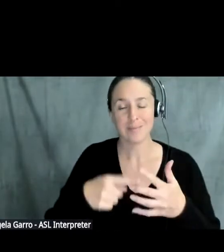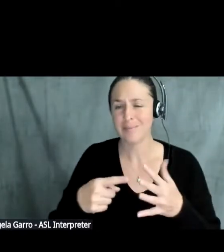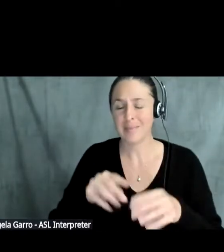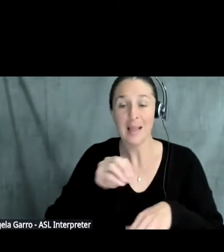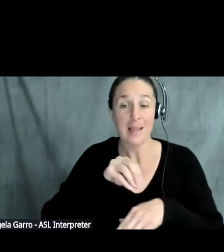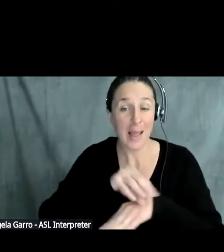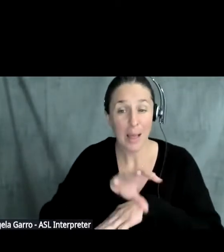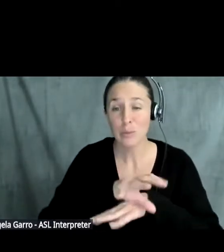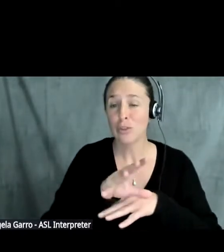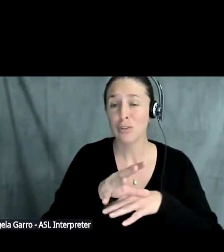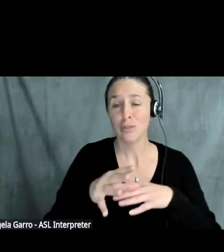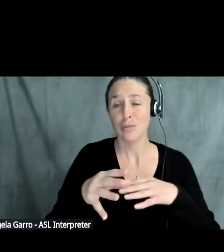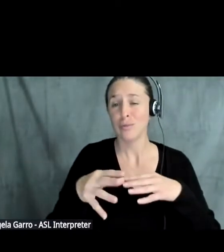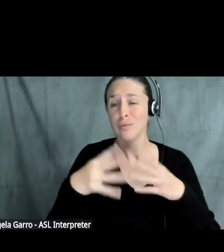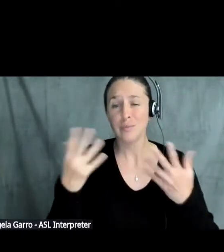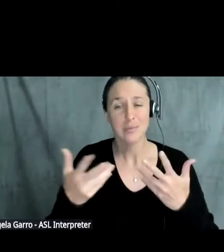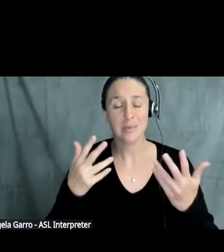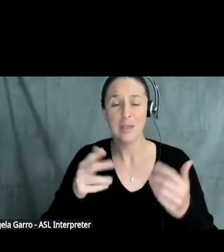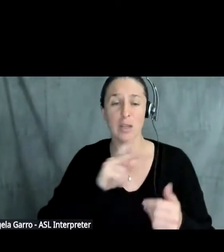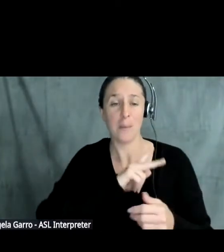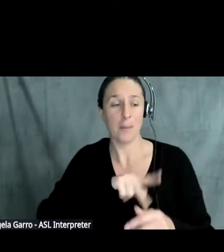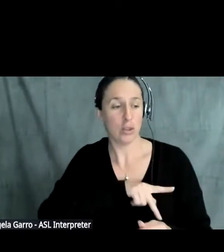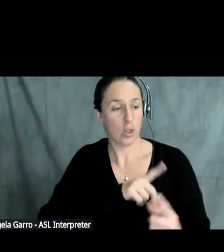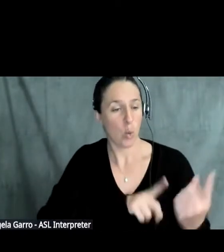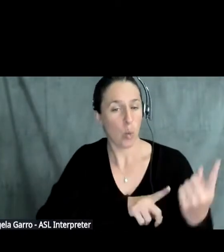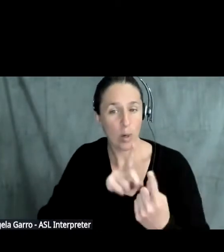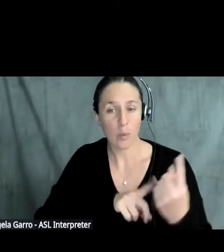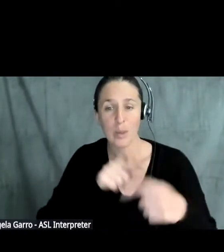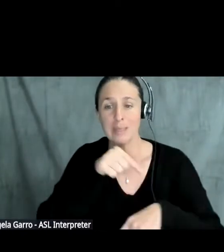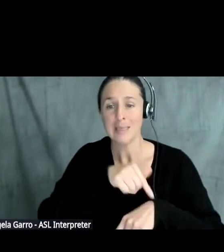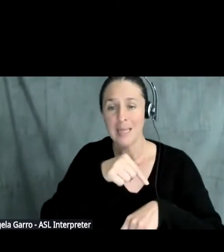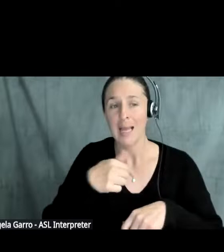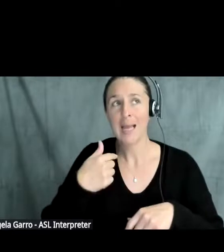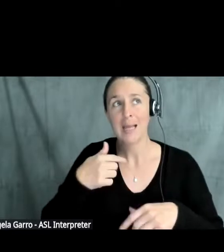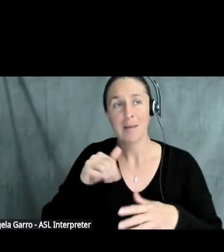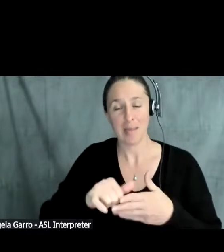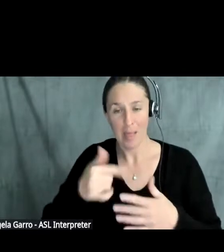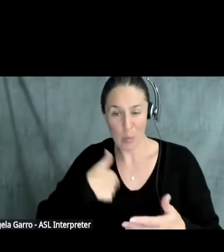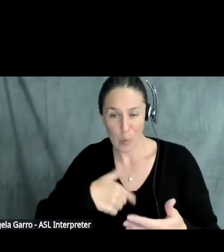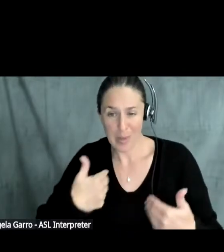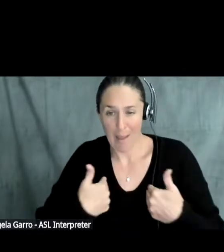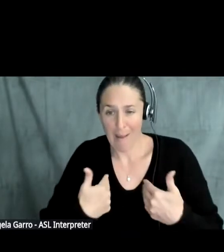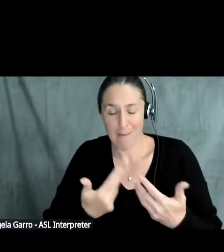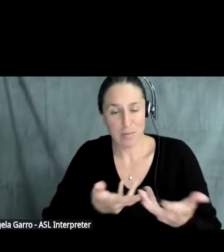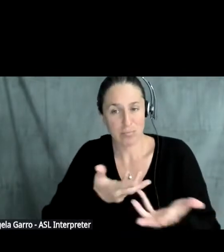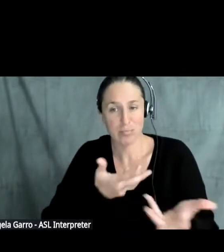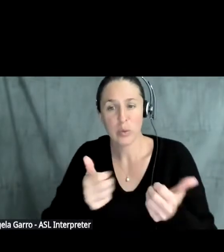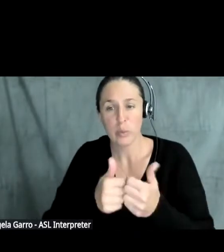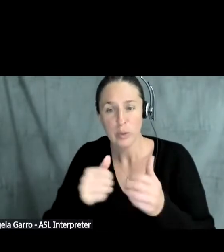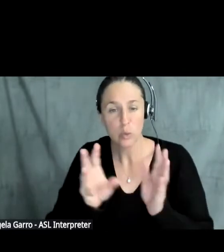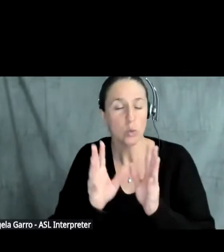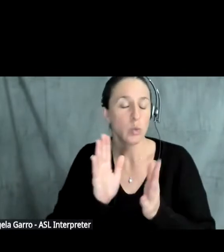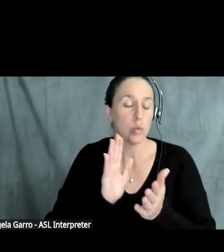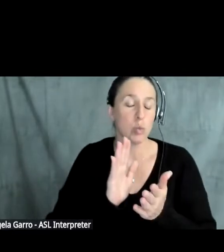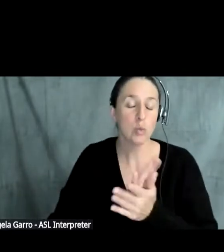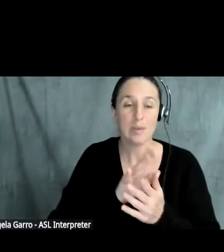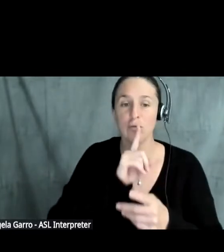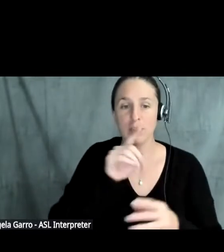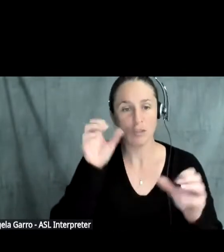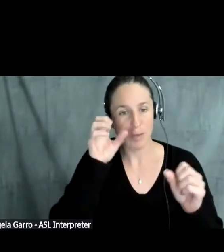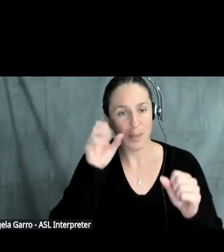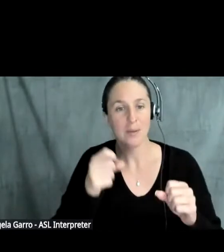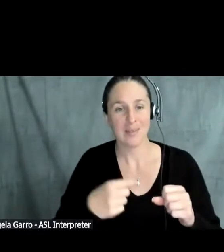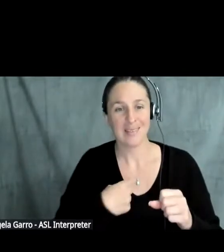counselors and the personal one-on-one time that we had with the schools was incredible. So I just have to say, I get to see a little bit